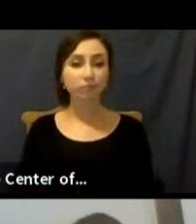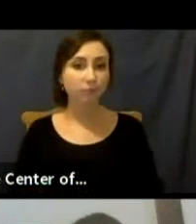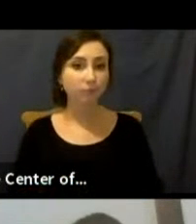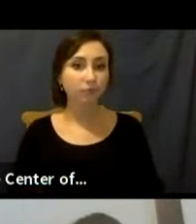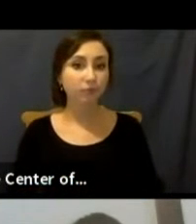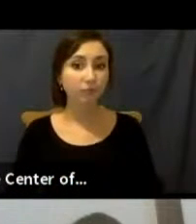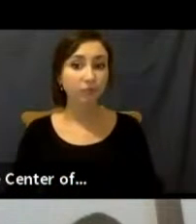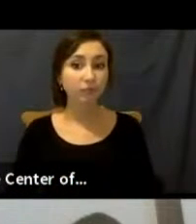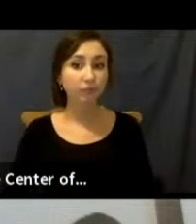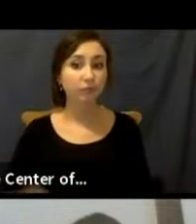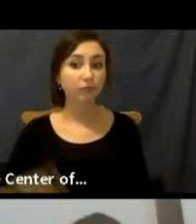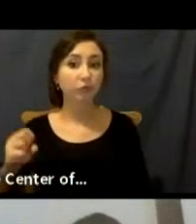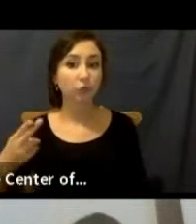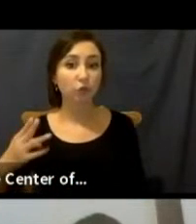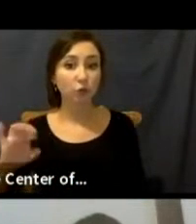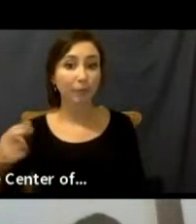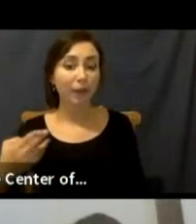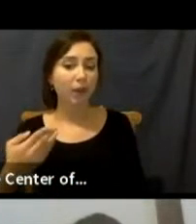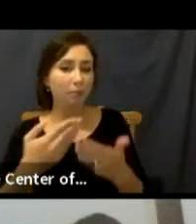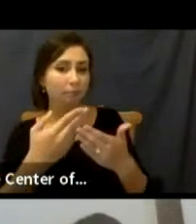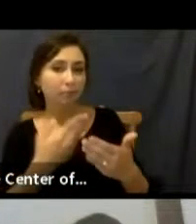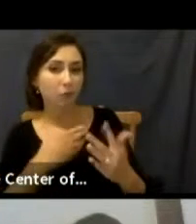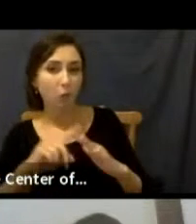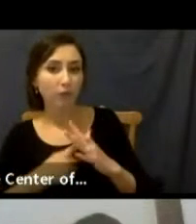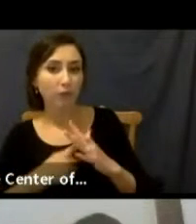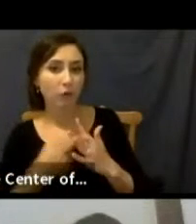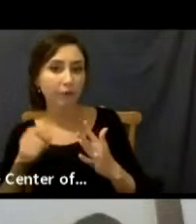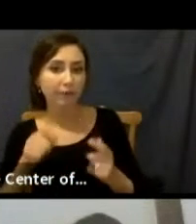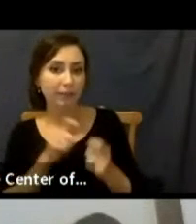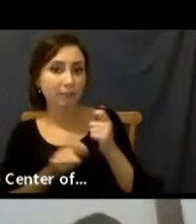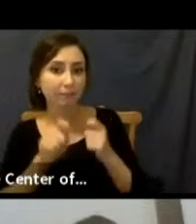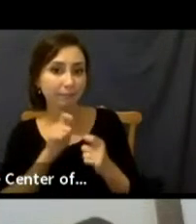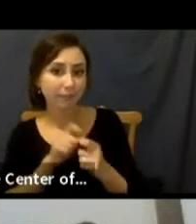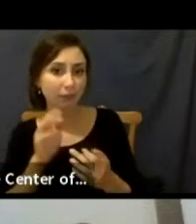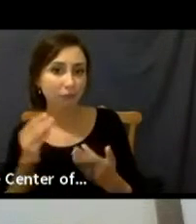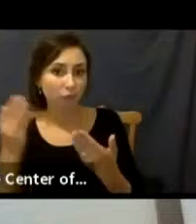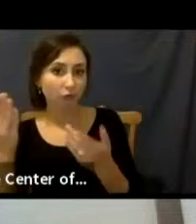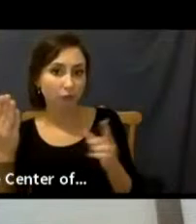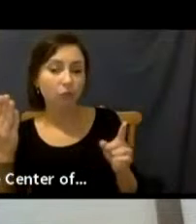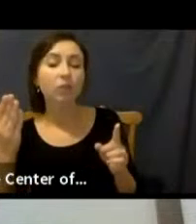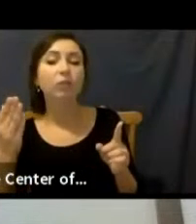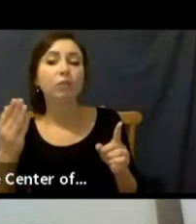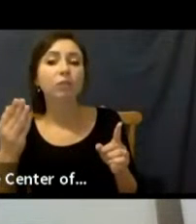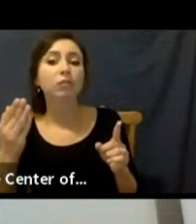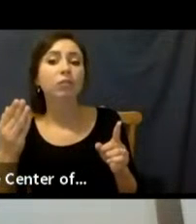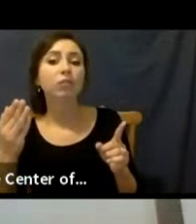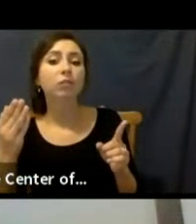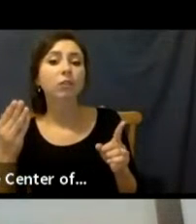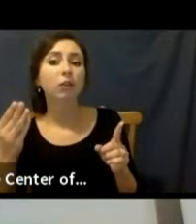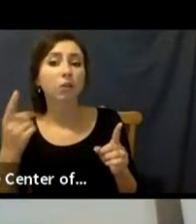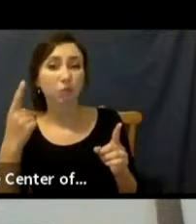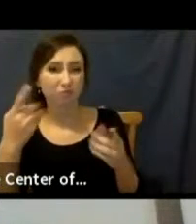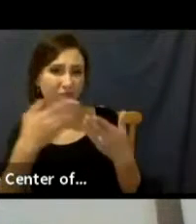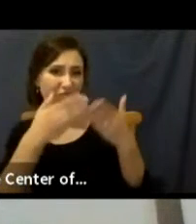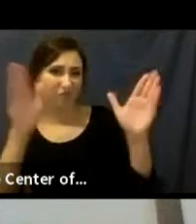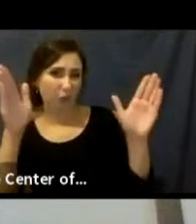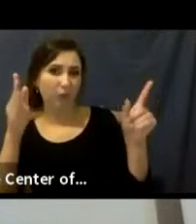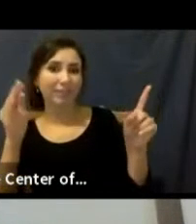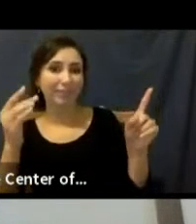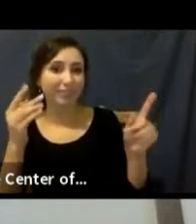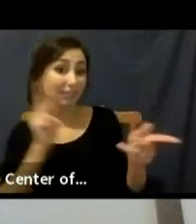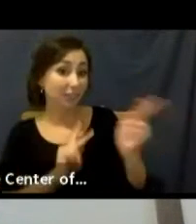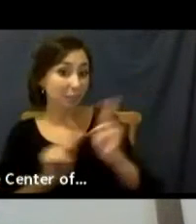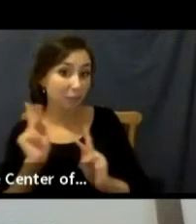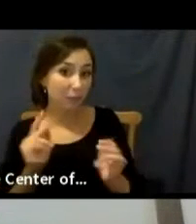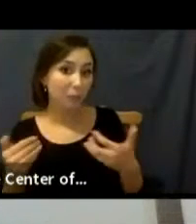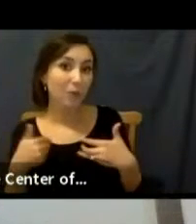Dr. Gocher, before we get to the specific resolution, just in a broader sense, one thing I'll say is that the people who have probably